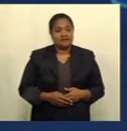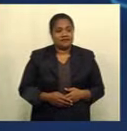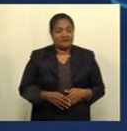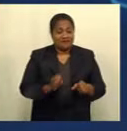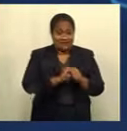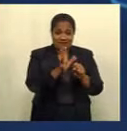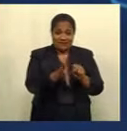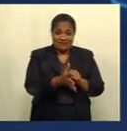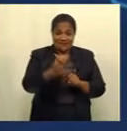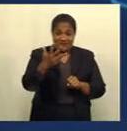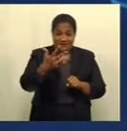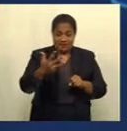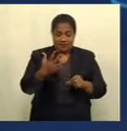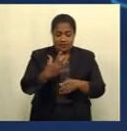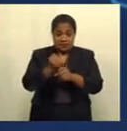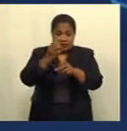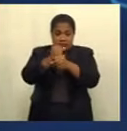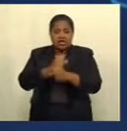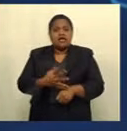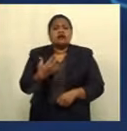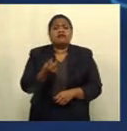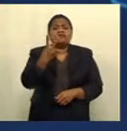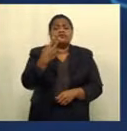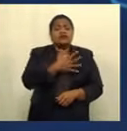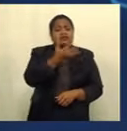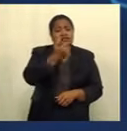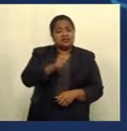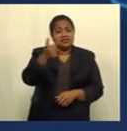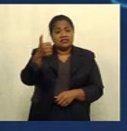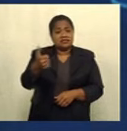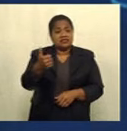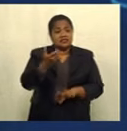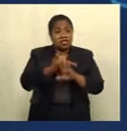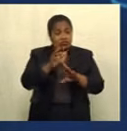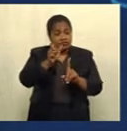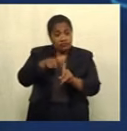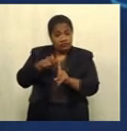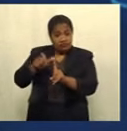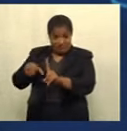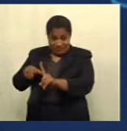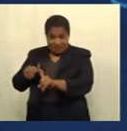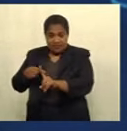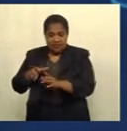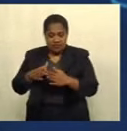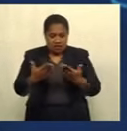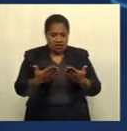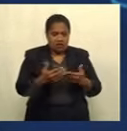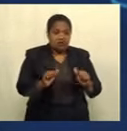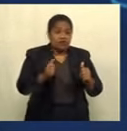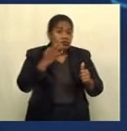There were 266 new cases in the 24-hour period ending 8 a.m.